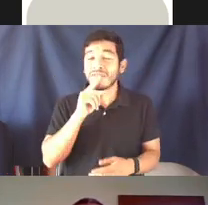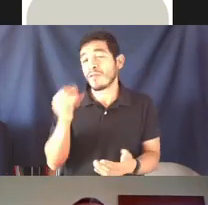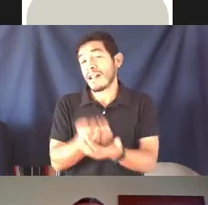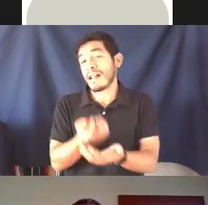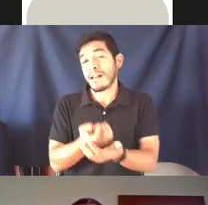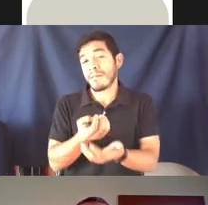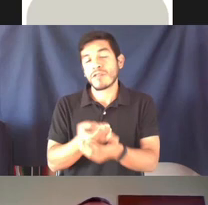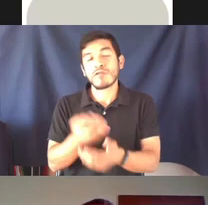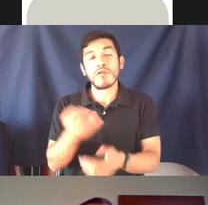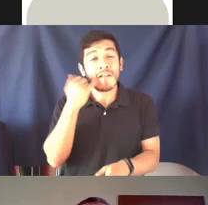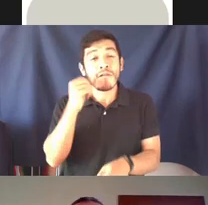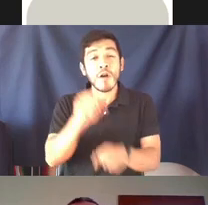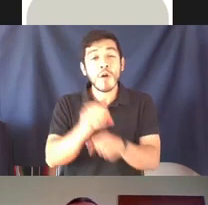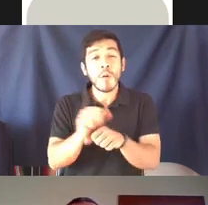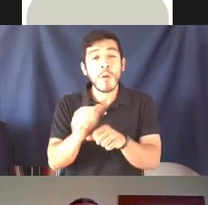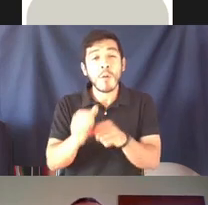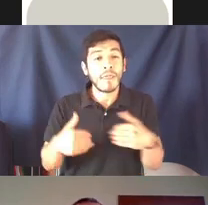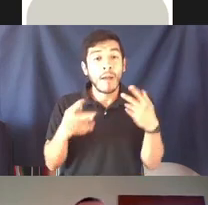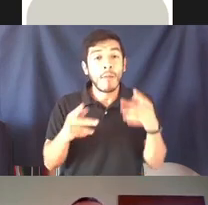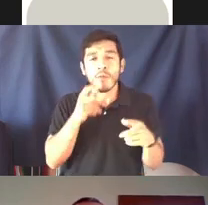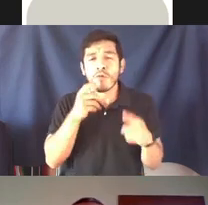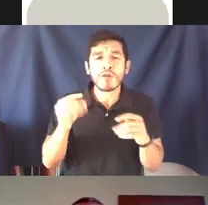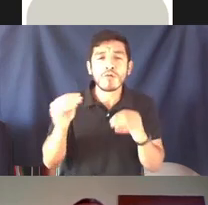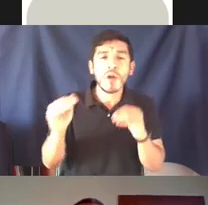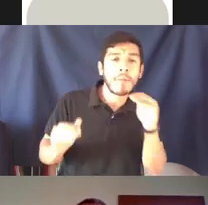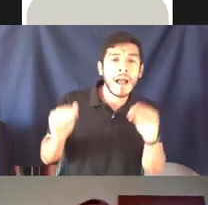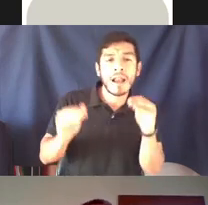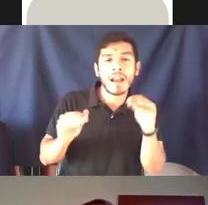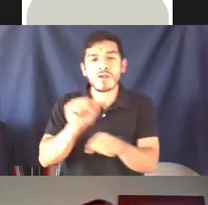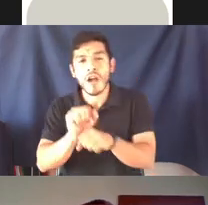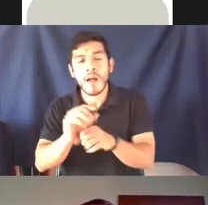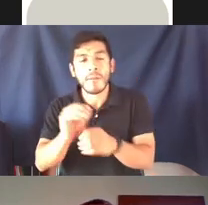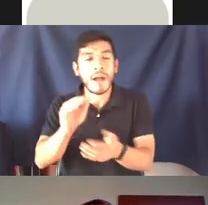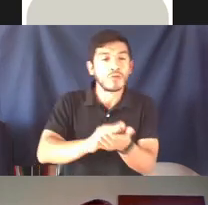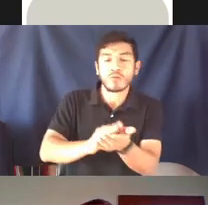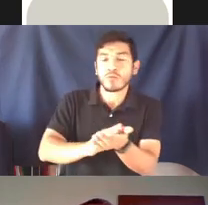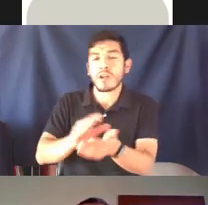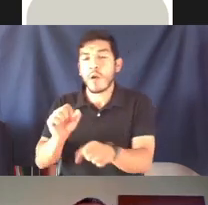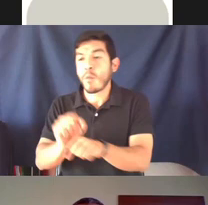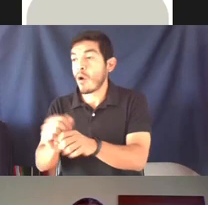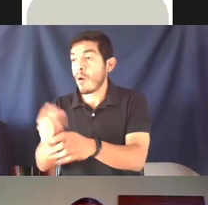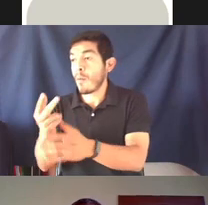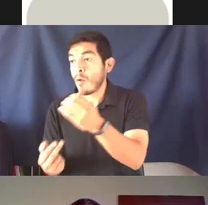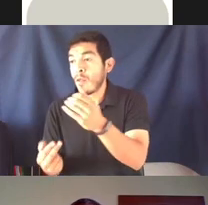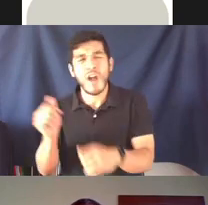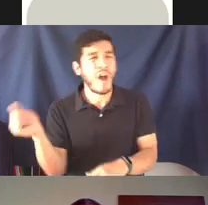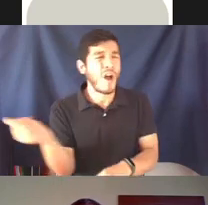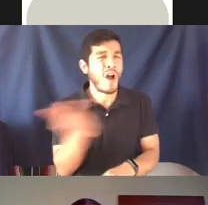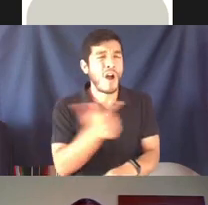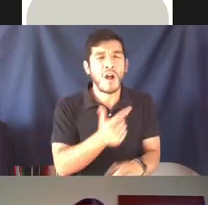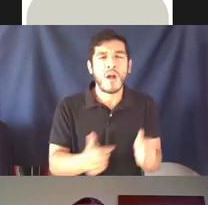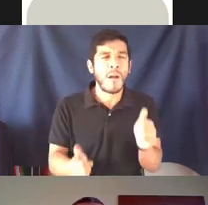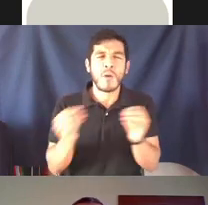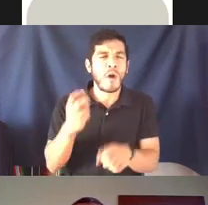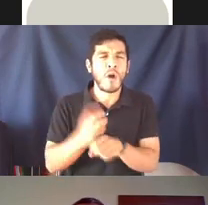to balance jobs and school and stuff, all of that has gotten harder in the last year, in addition to reduced support